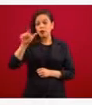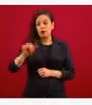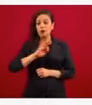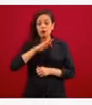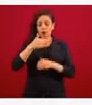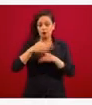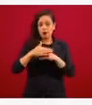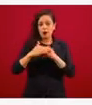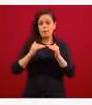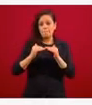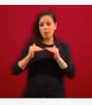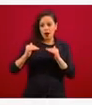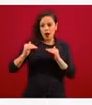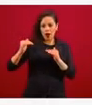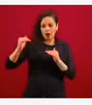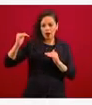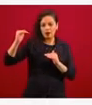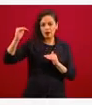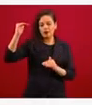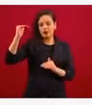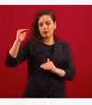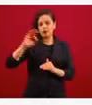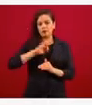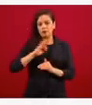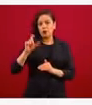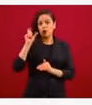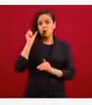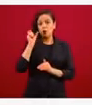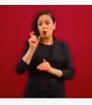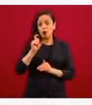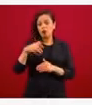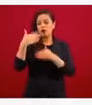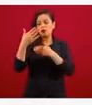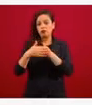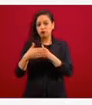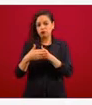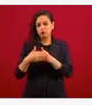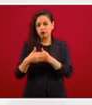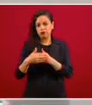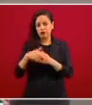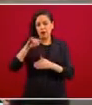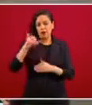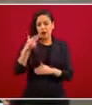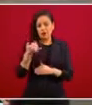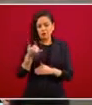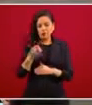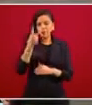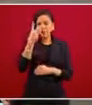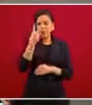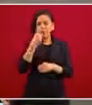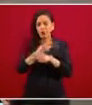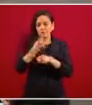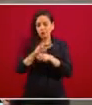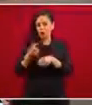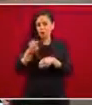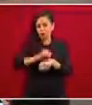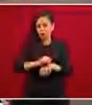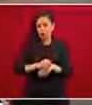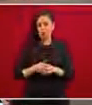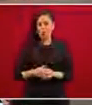5.86, and this number will continue to increase until we reach the highest